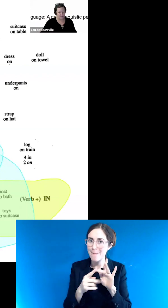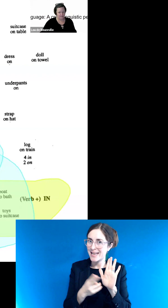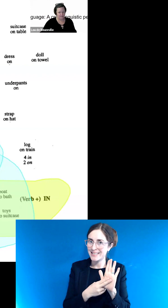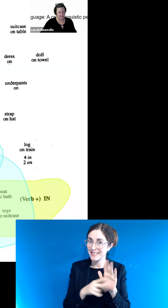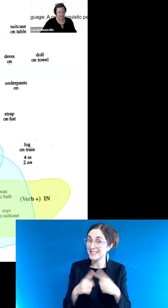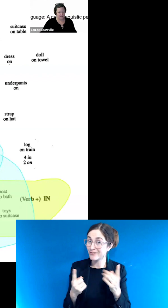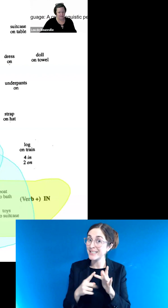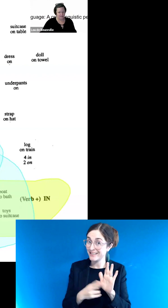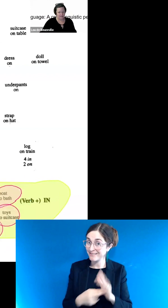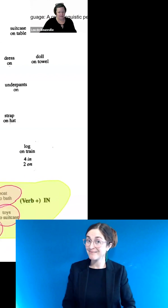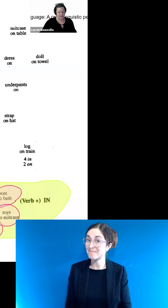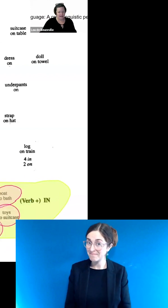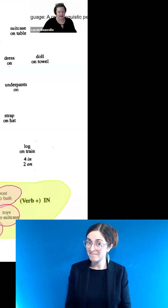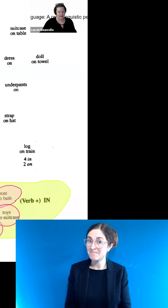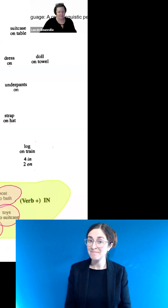word.